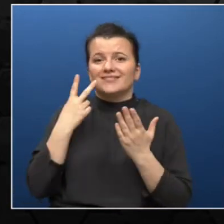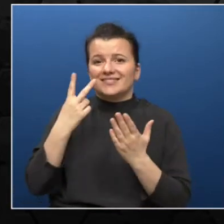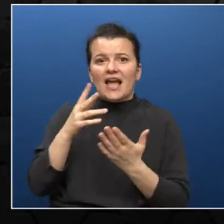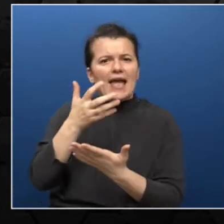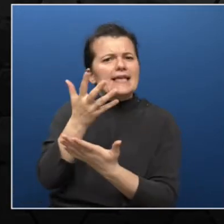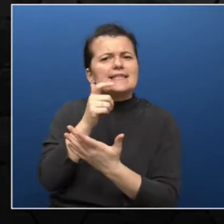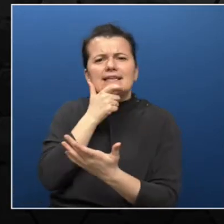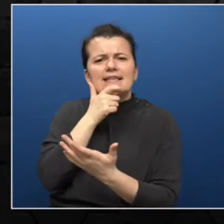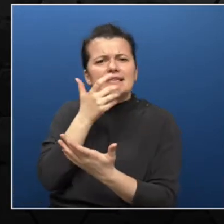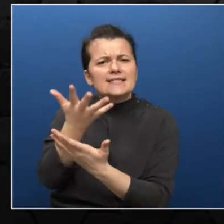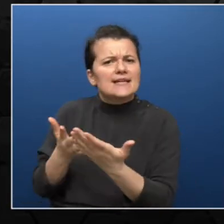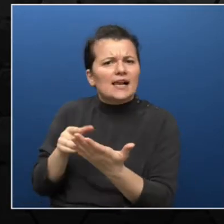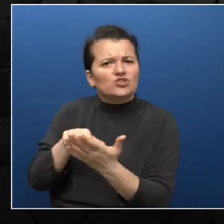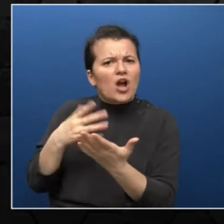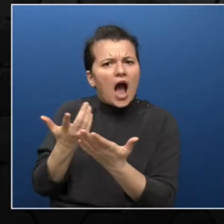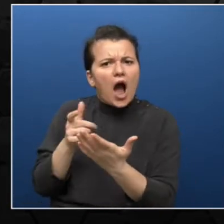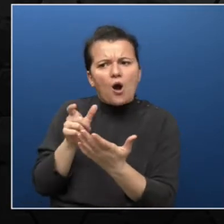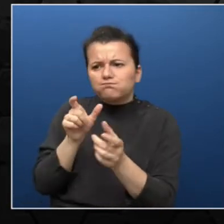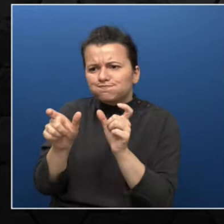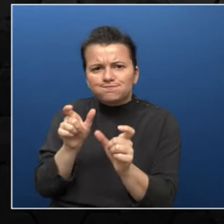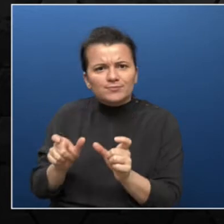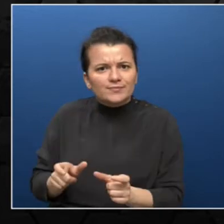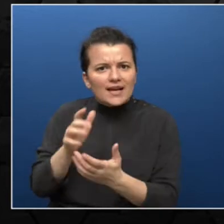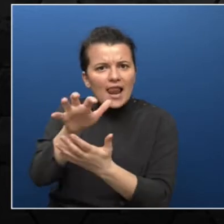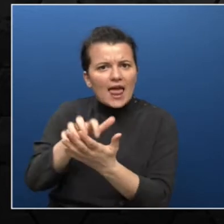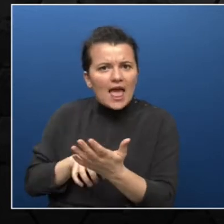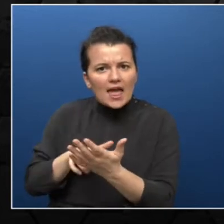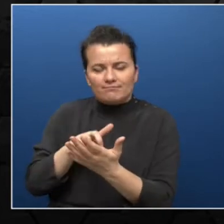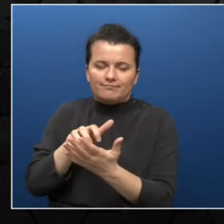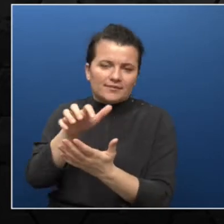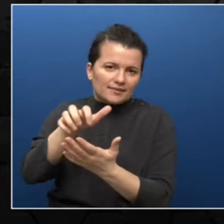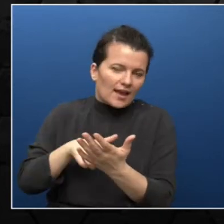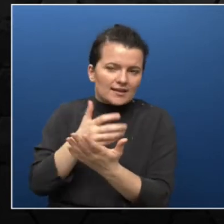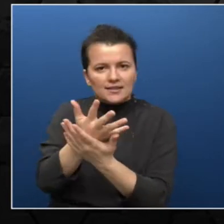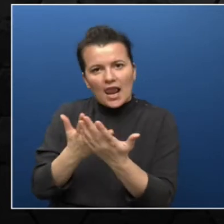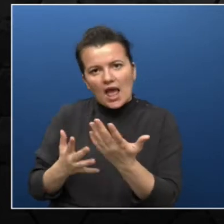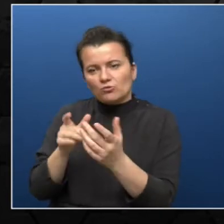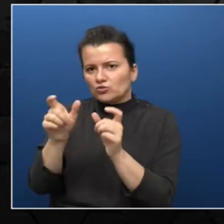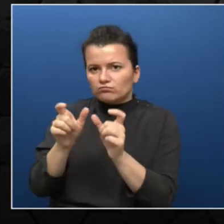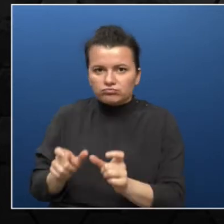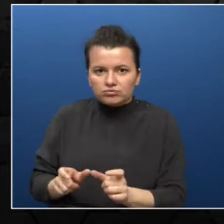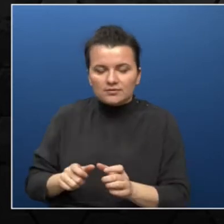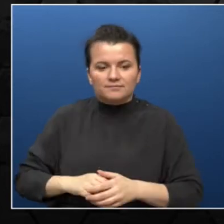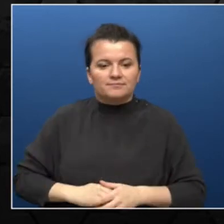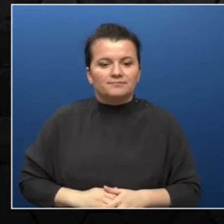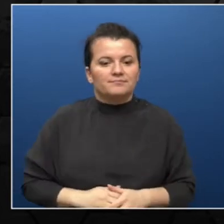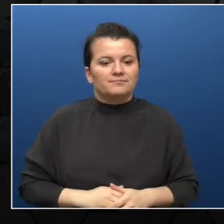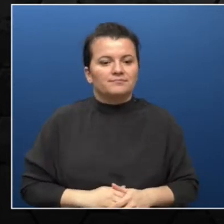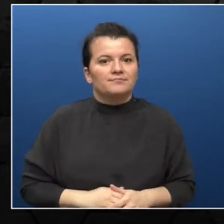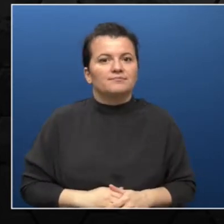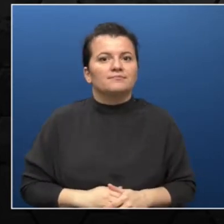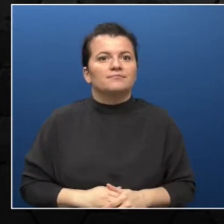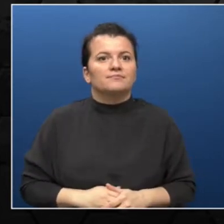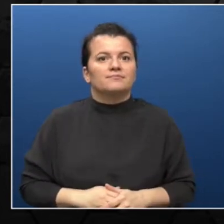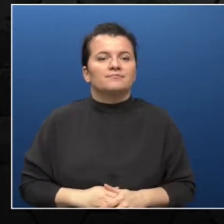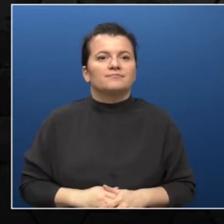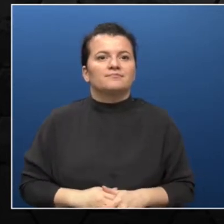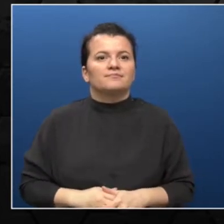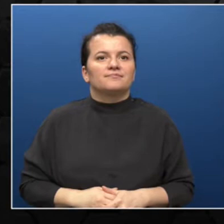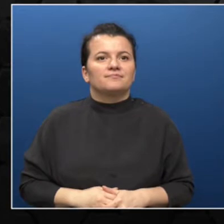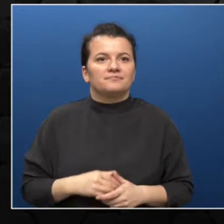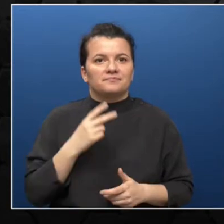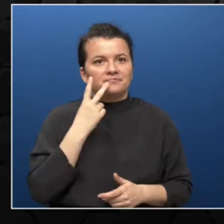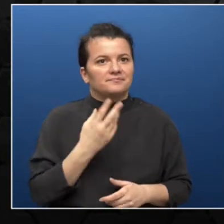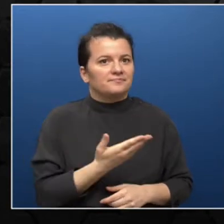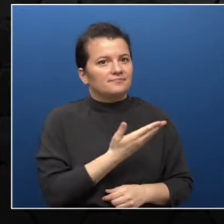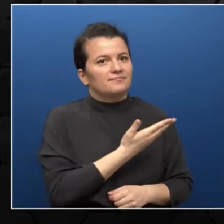Text Analytics API works, just as Sharif and his partner was talking about in the previous session. And then I'll be talking about